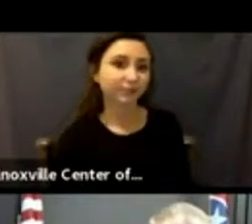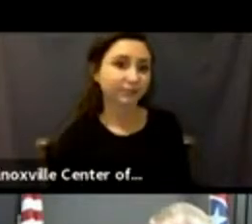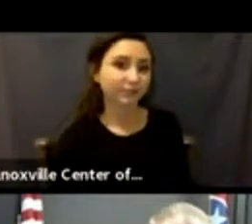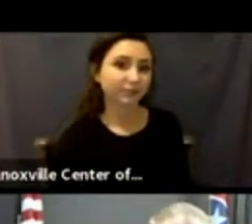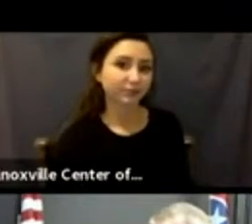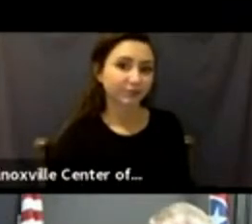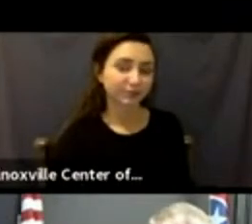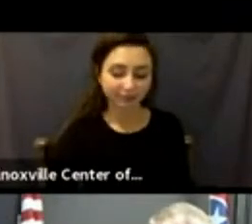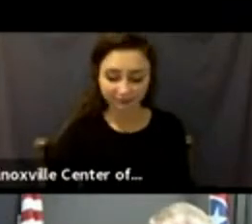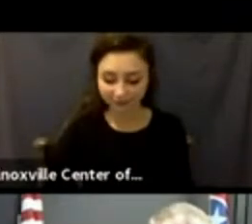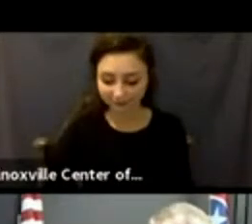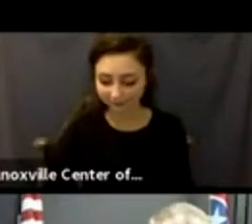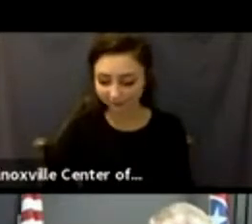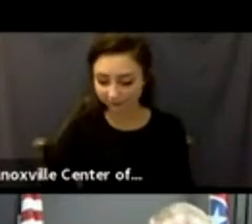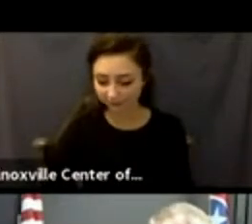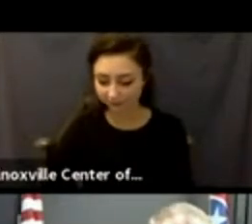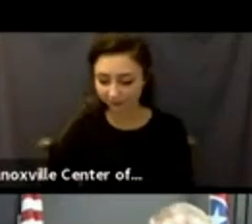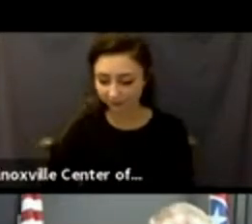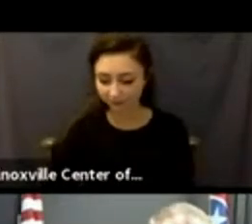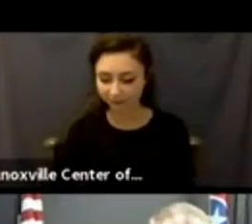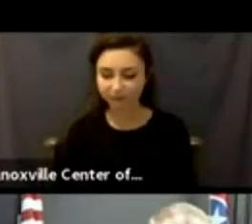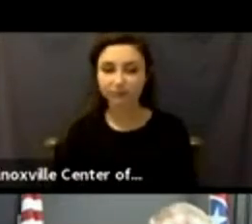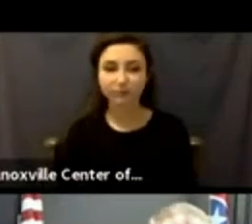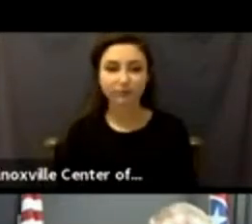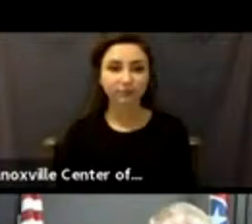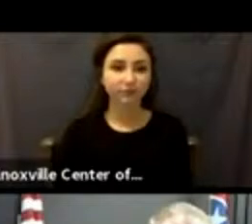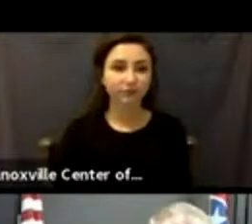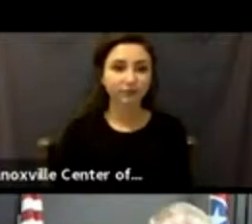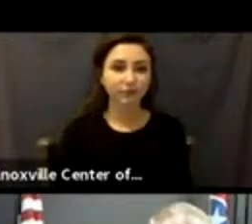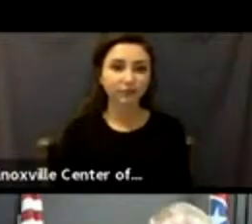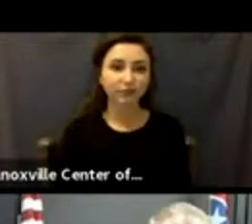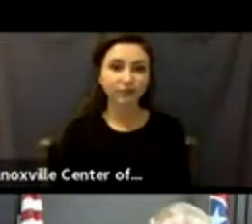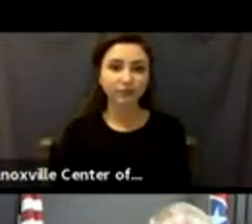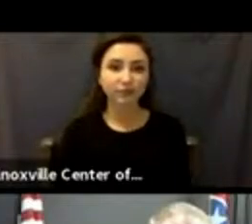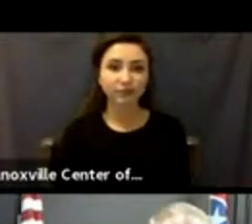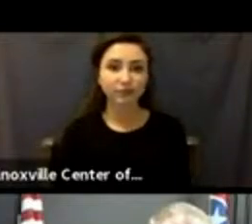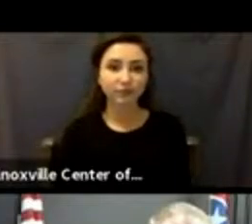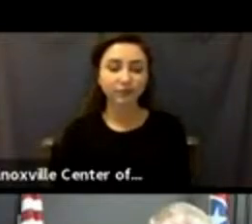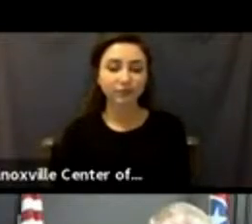What's the number? 7.